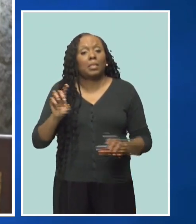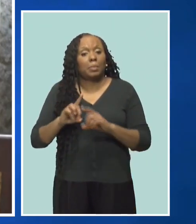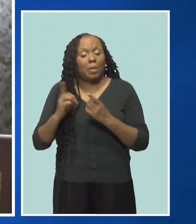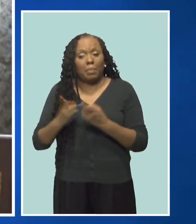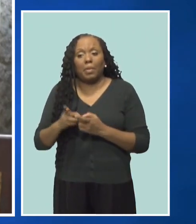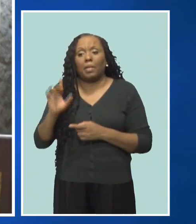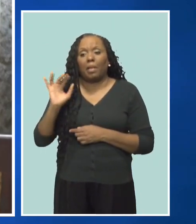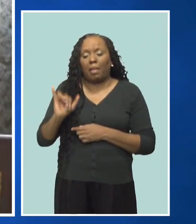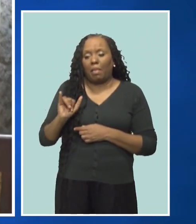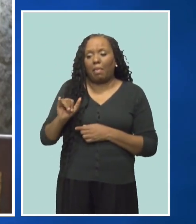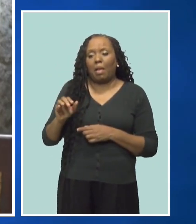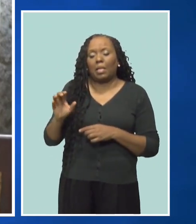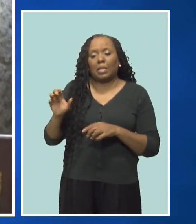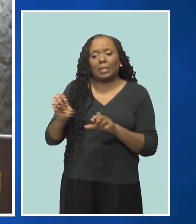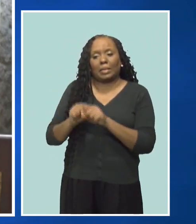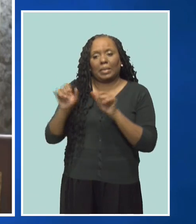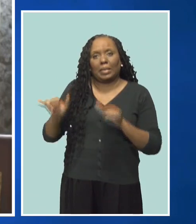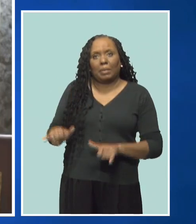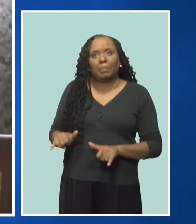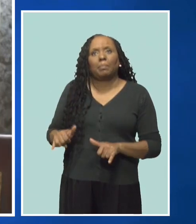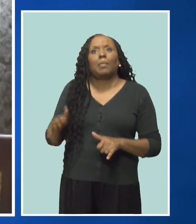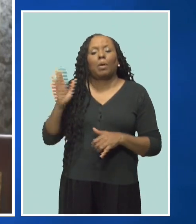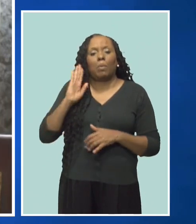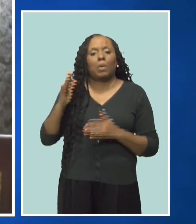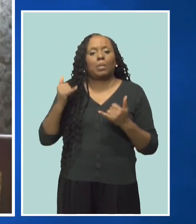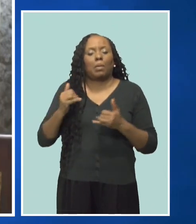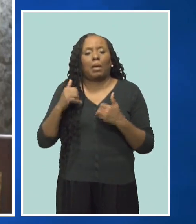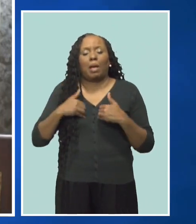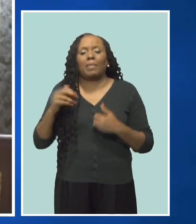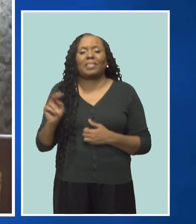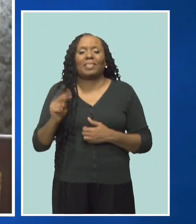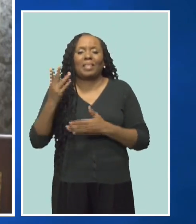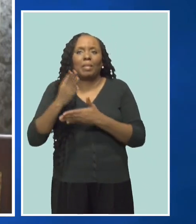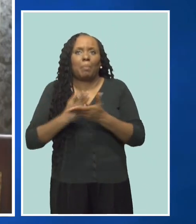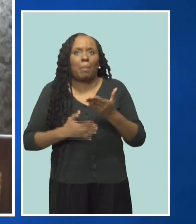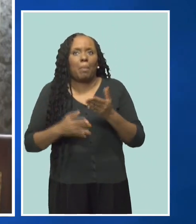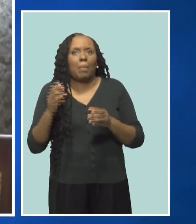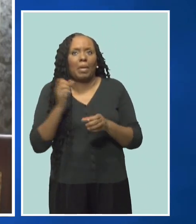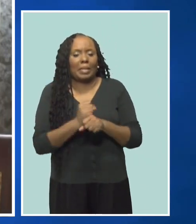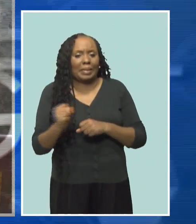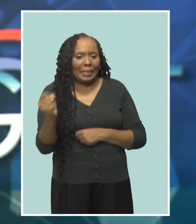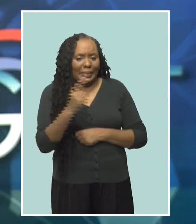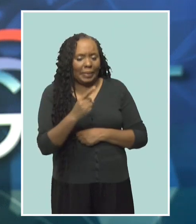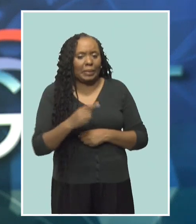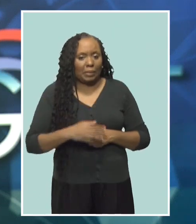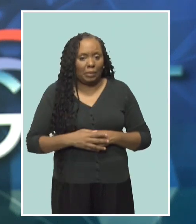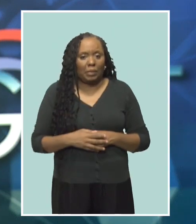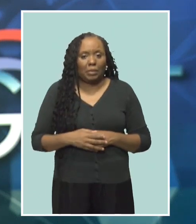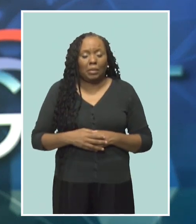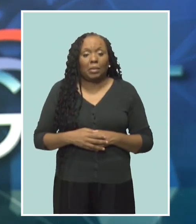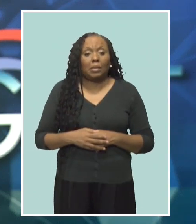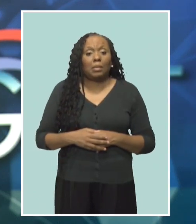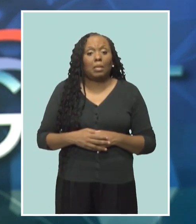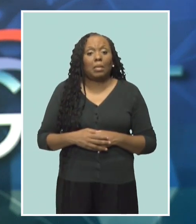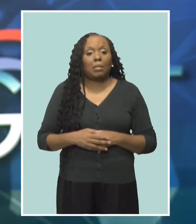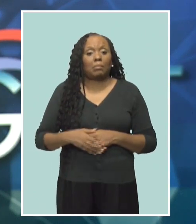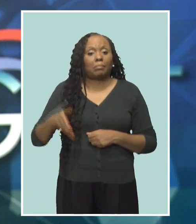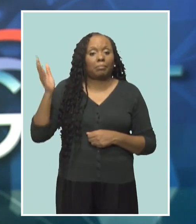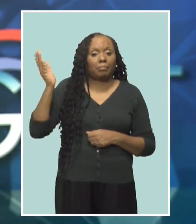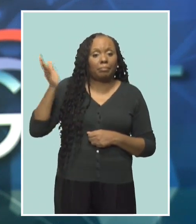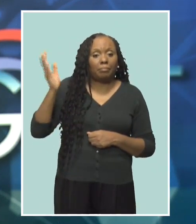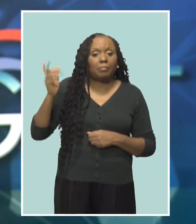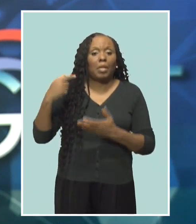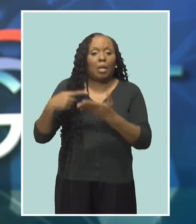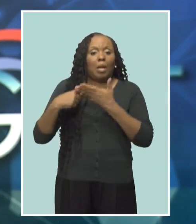is in now for the next phase of its rollout in 2025. Senator Cummins' comments came in the